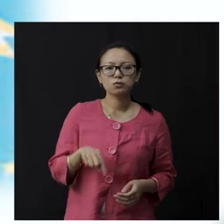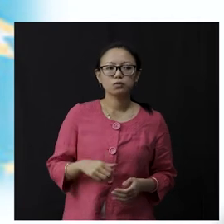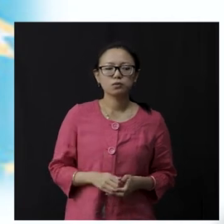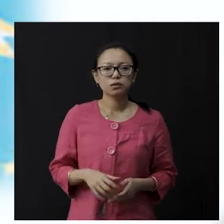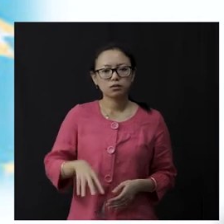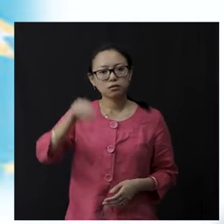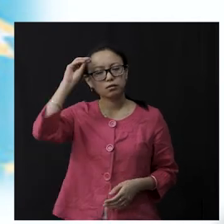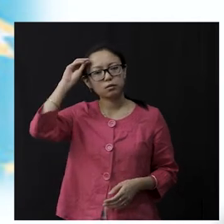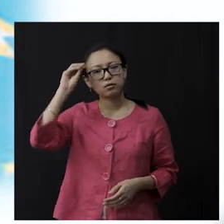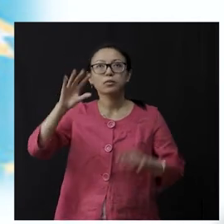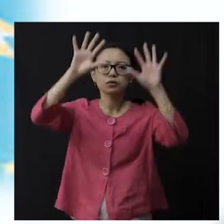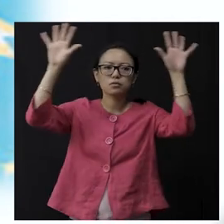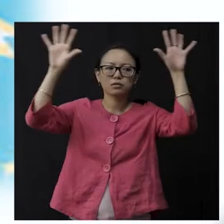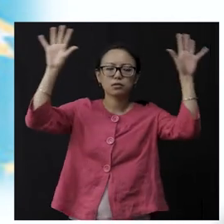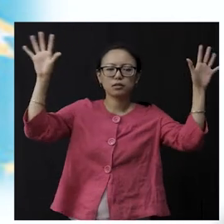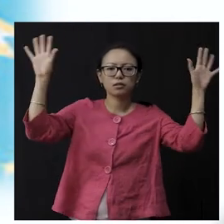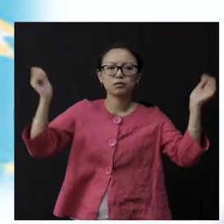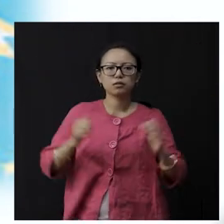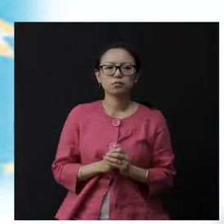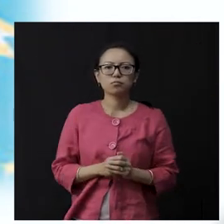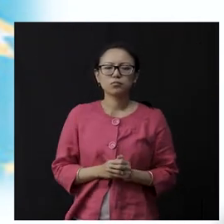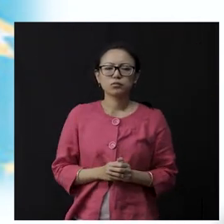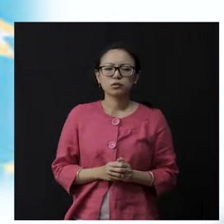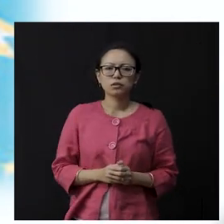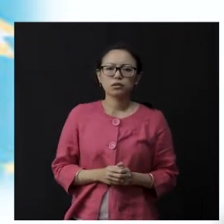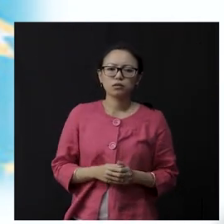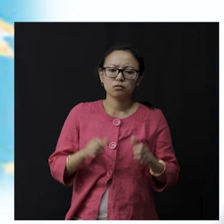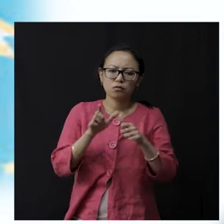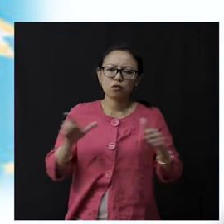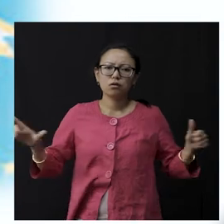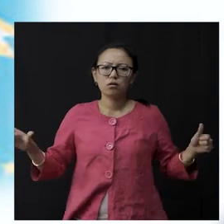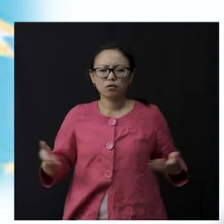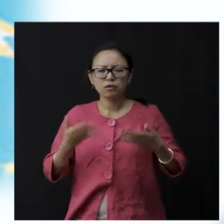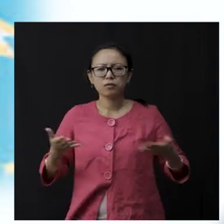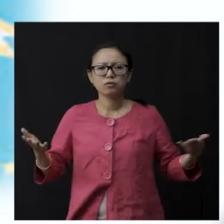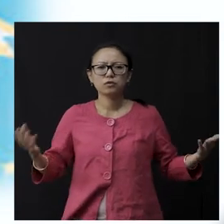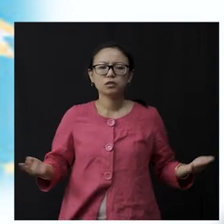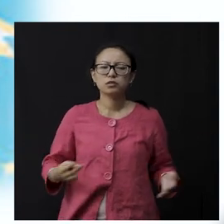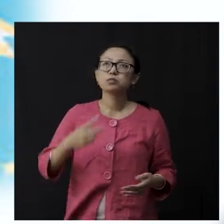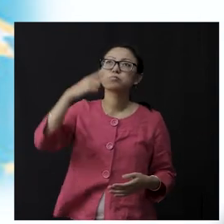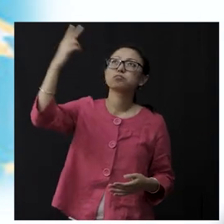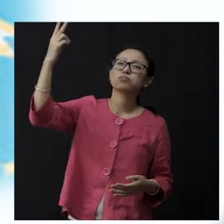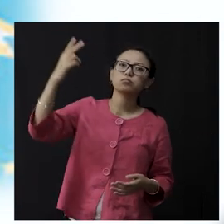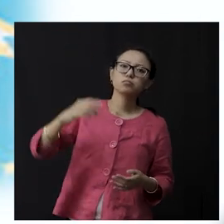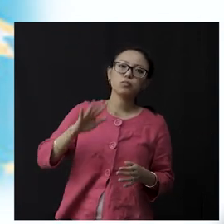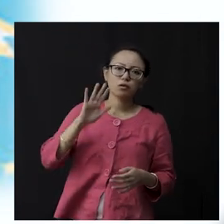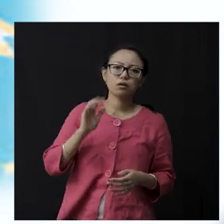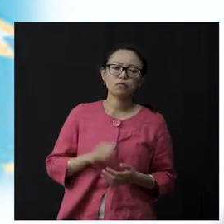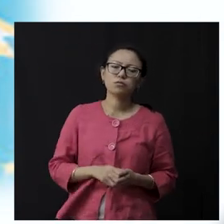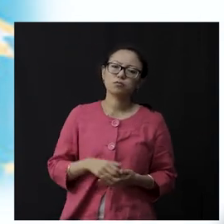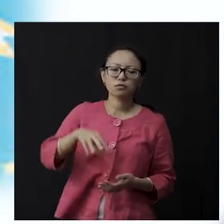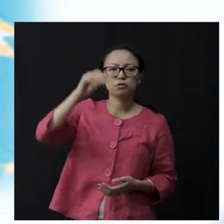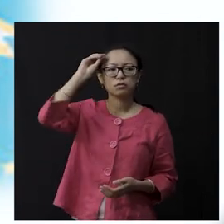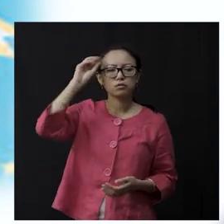sky and all the objects that we see in the sky, okay? Very exciting, isn't it? Get ready with